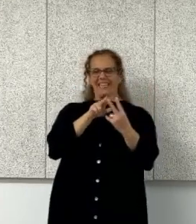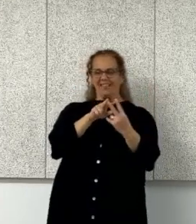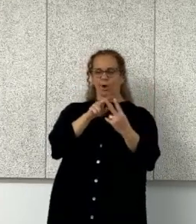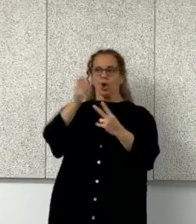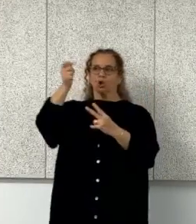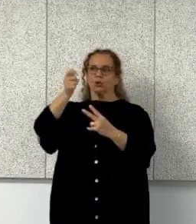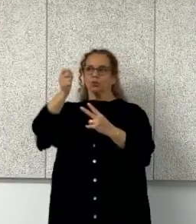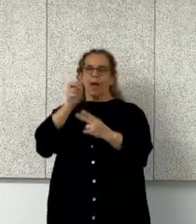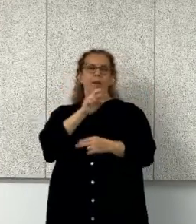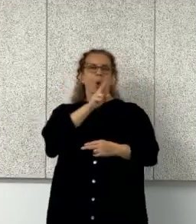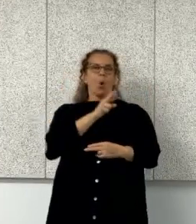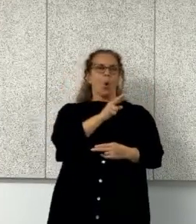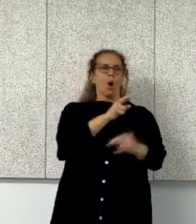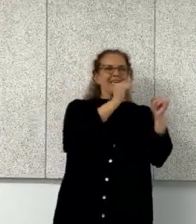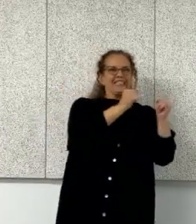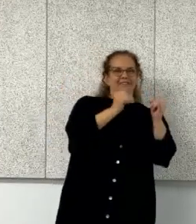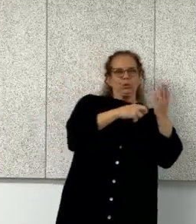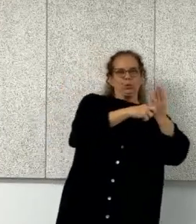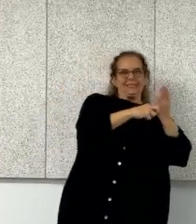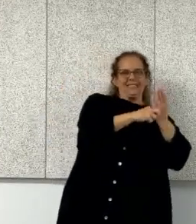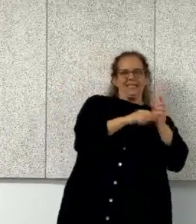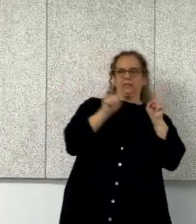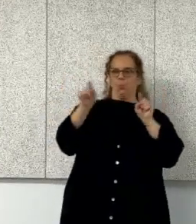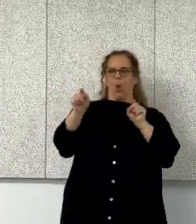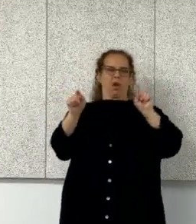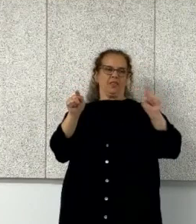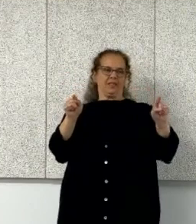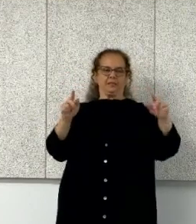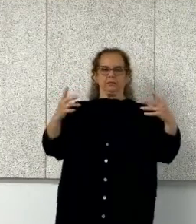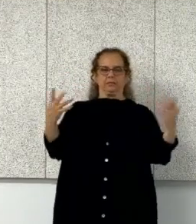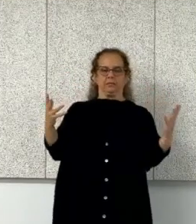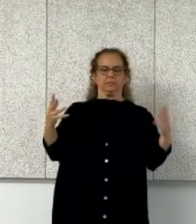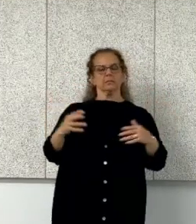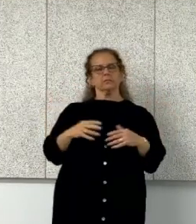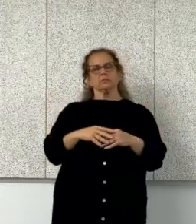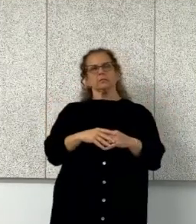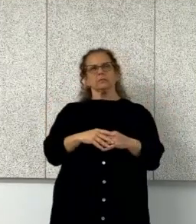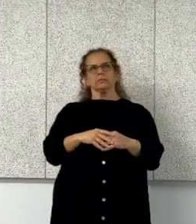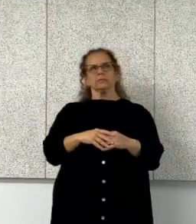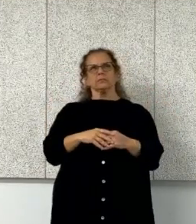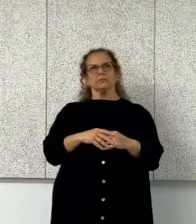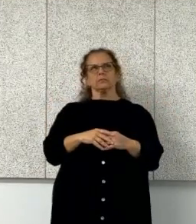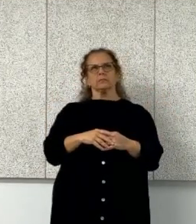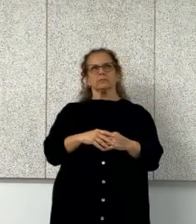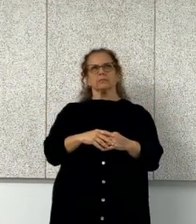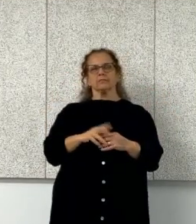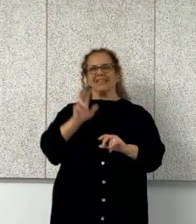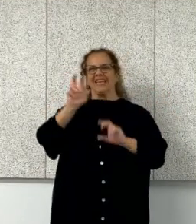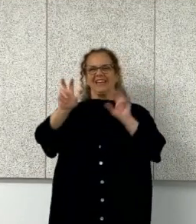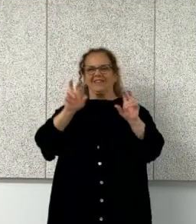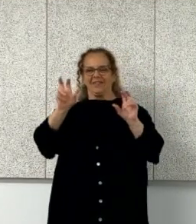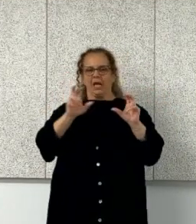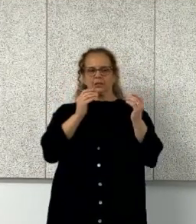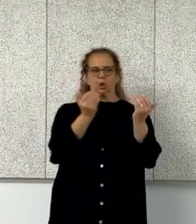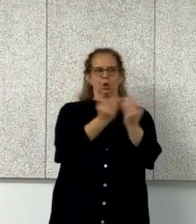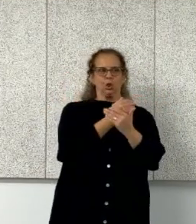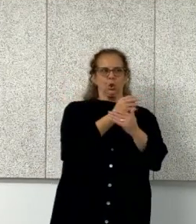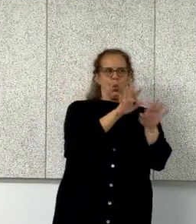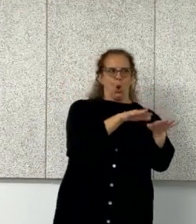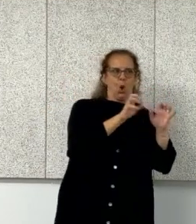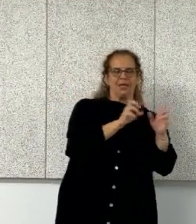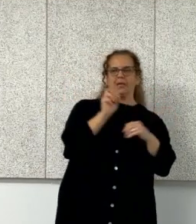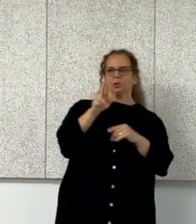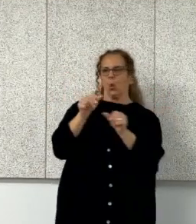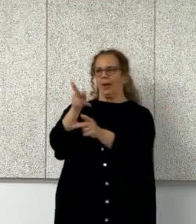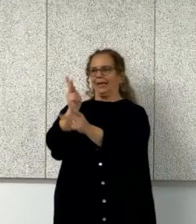subscribers or single ticket donors, it is either core audiences or investing in new audiences. Those are, you know, setups. That's